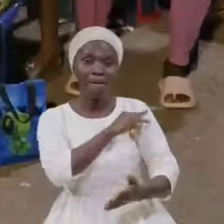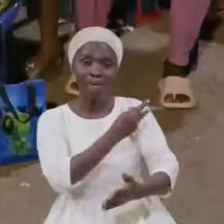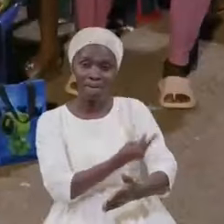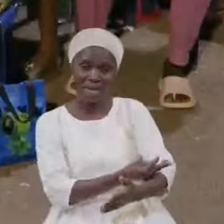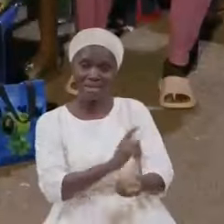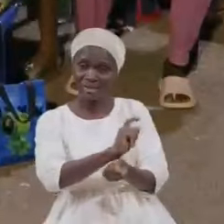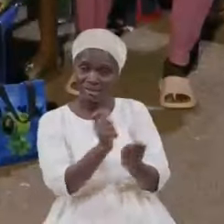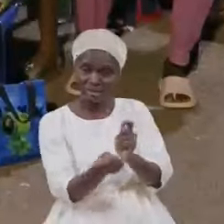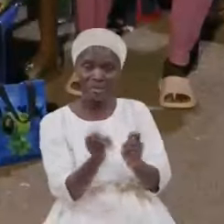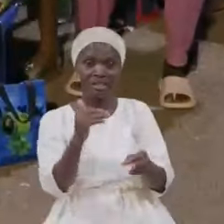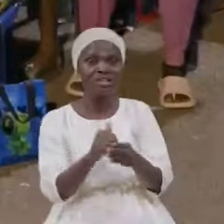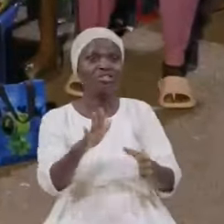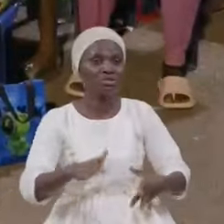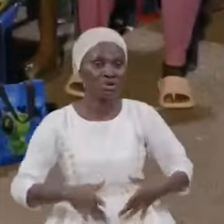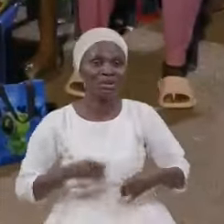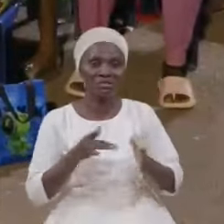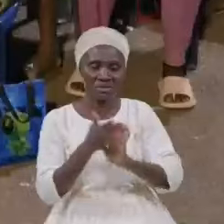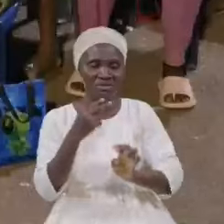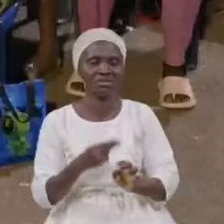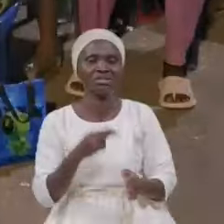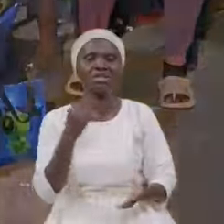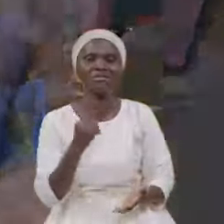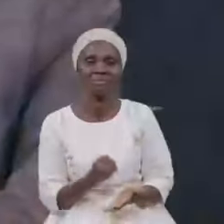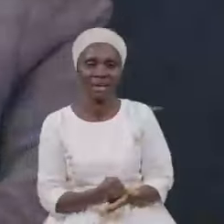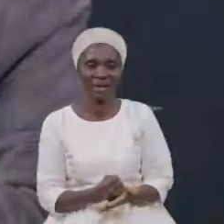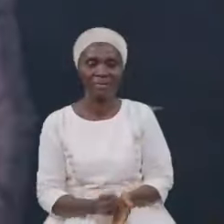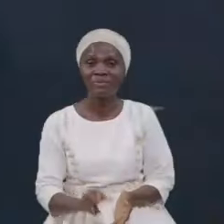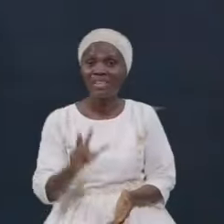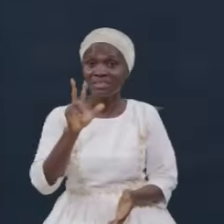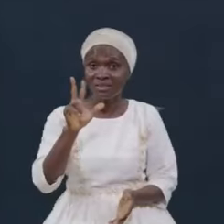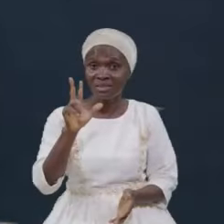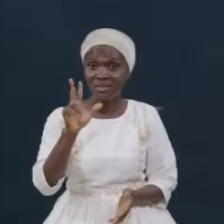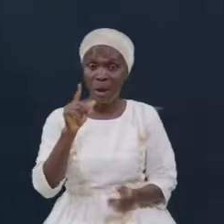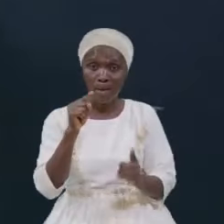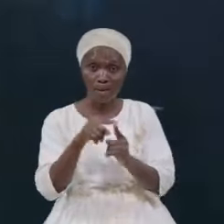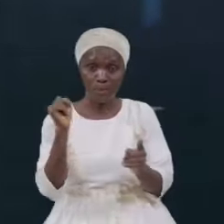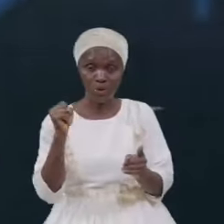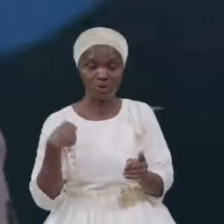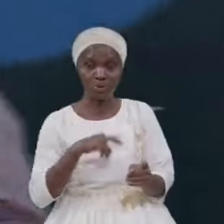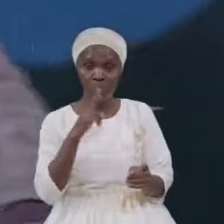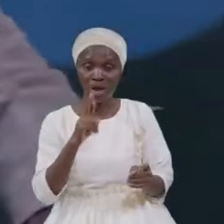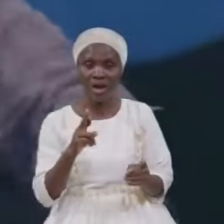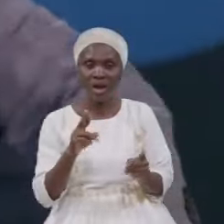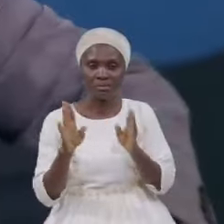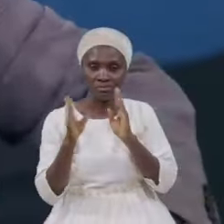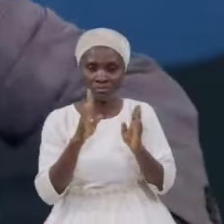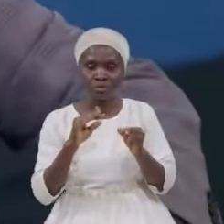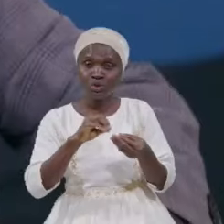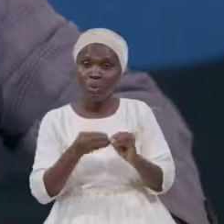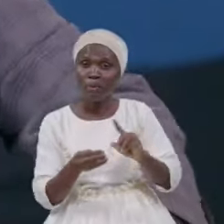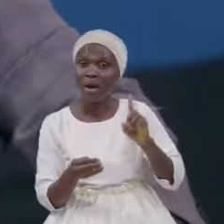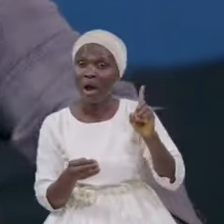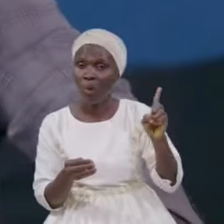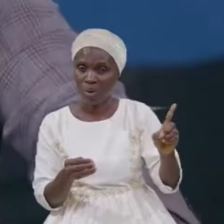looking at. Number one, we're looking at the gracious day